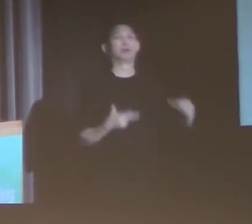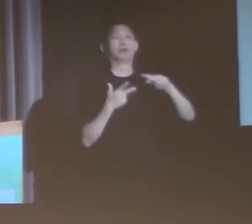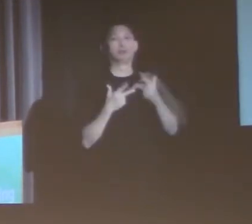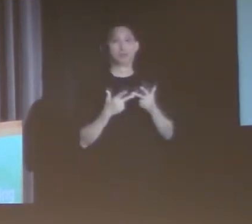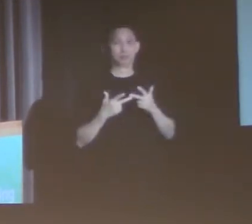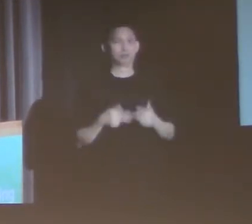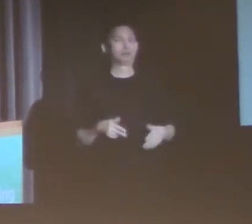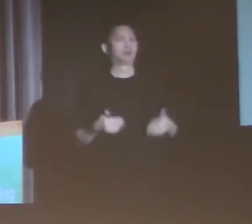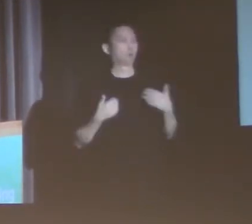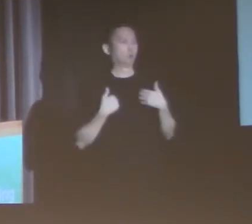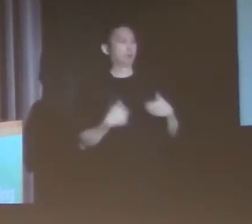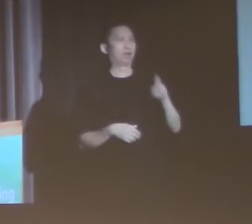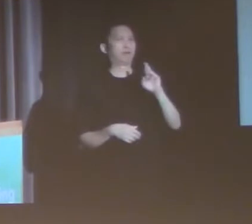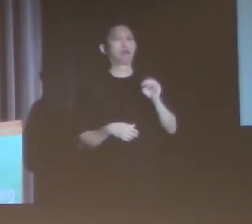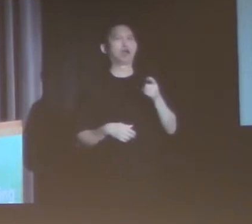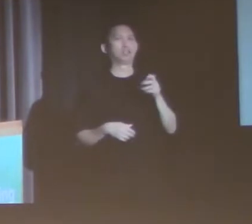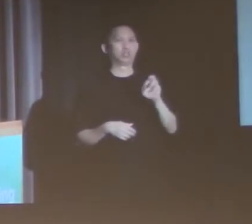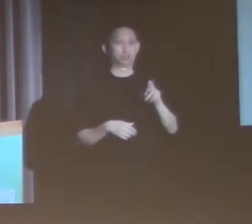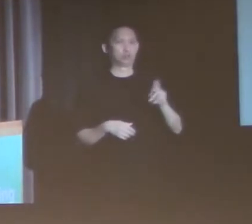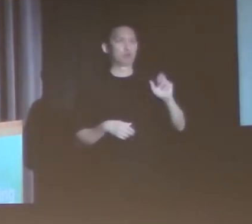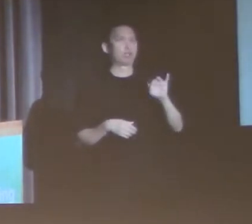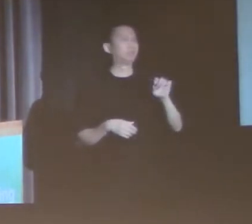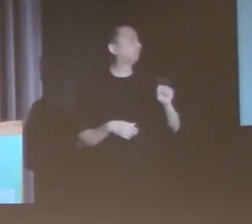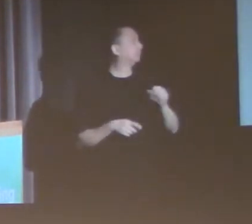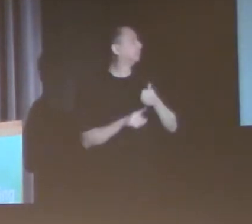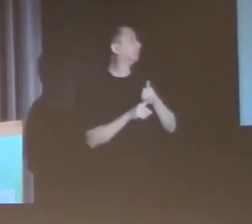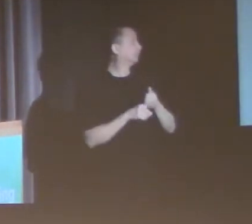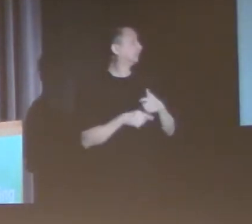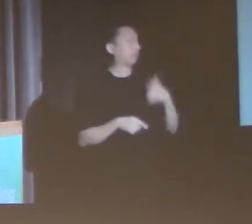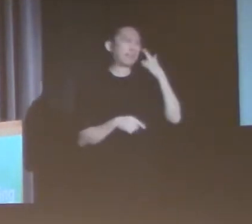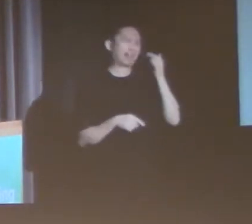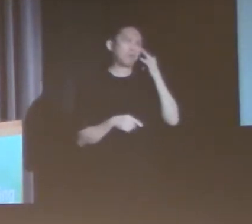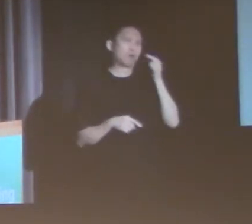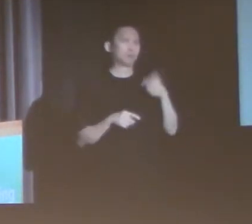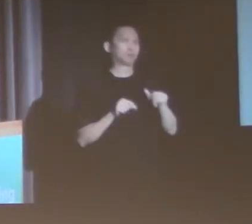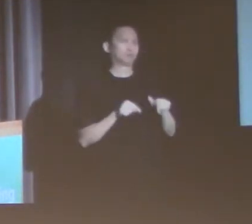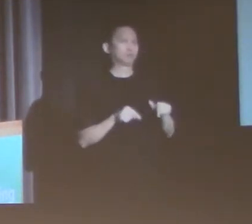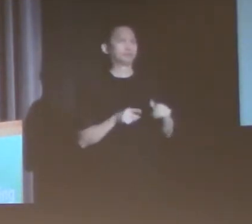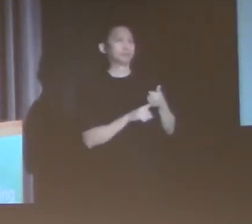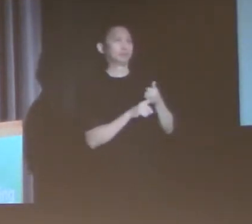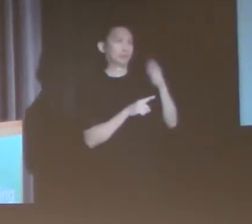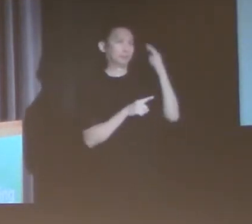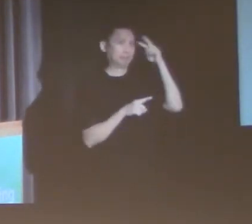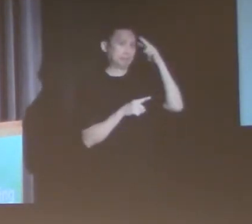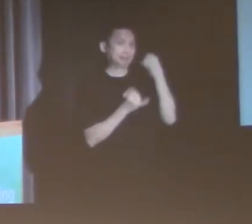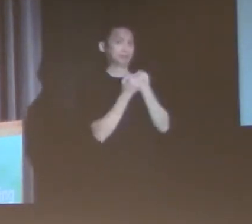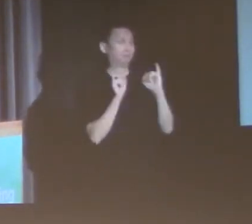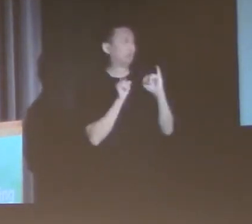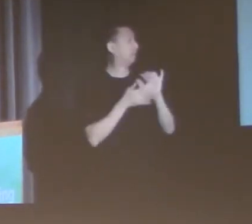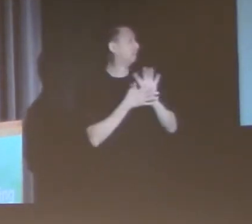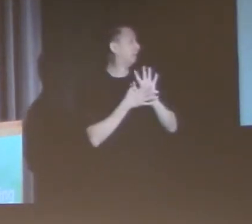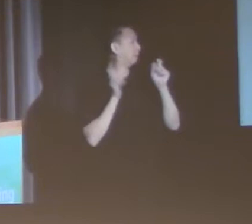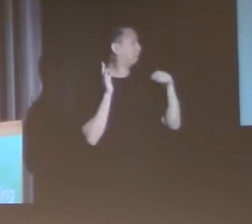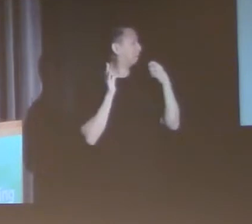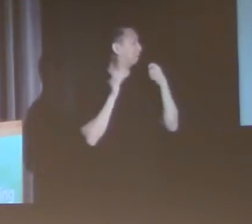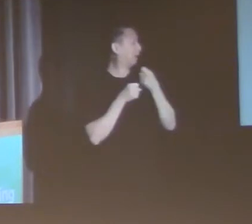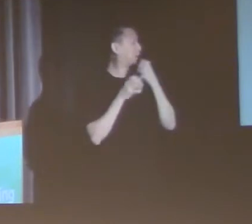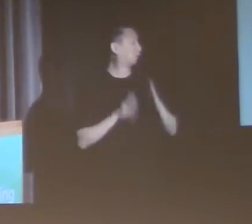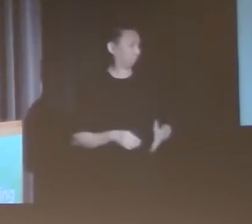Rodrigo Reyes, who is California-based, Mexican independent filmmaker,